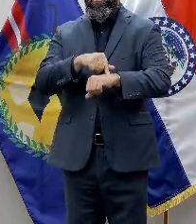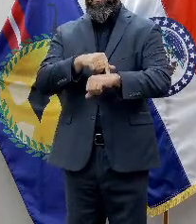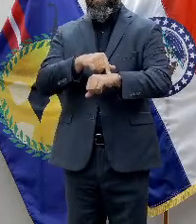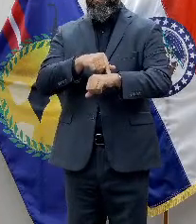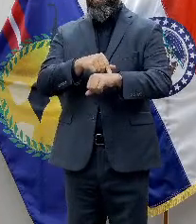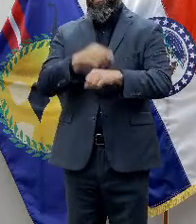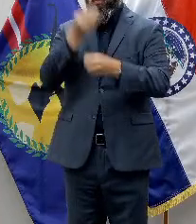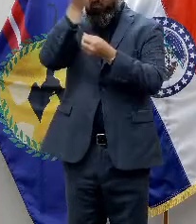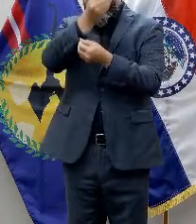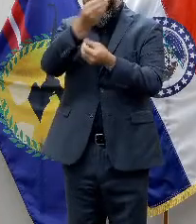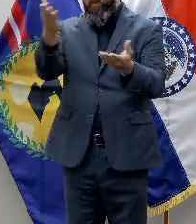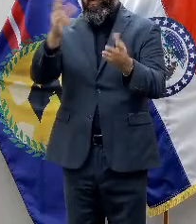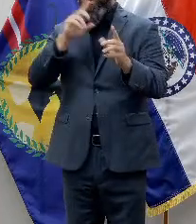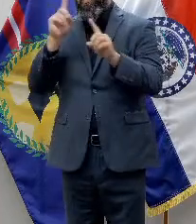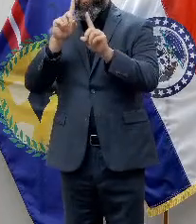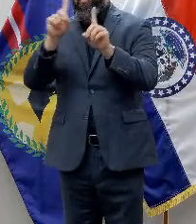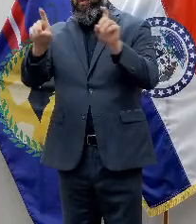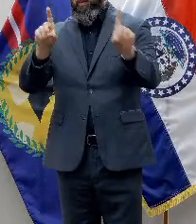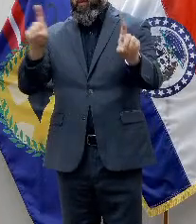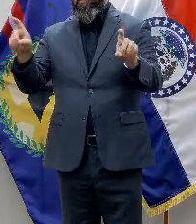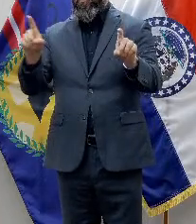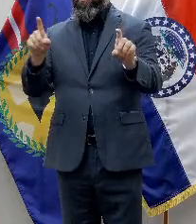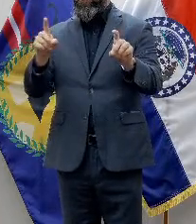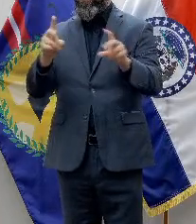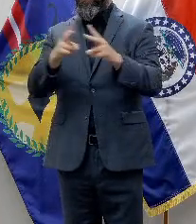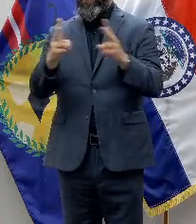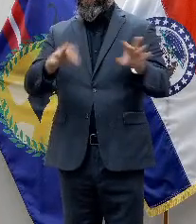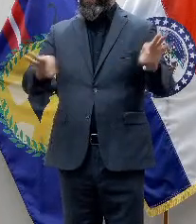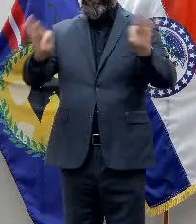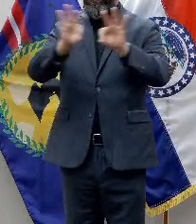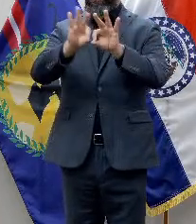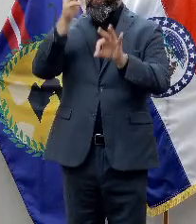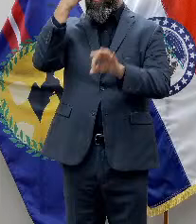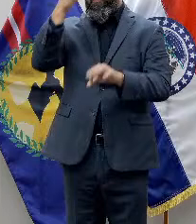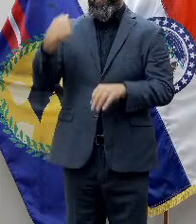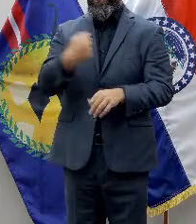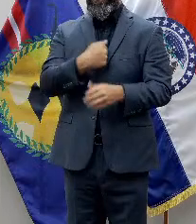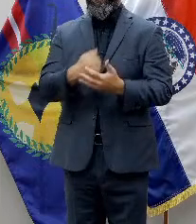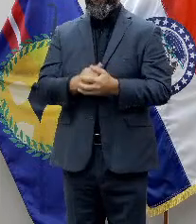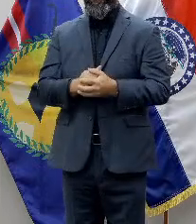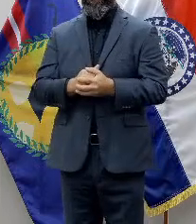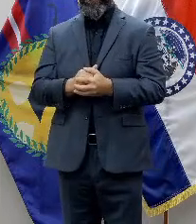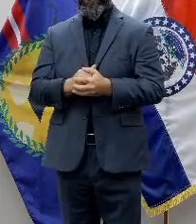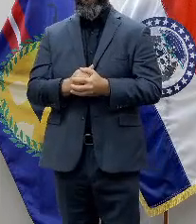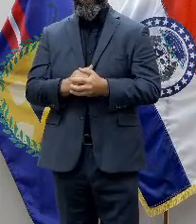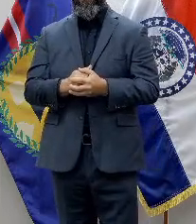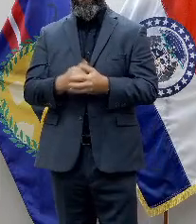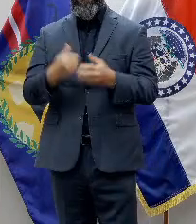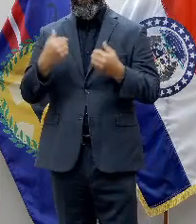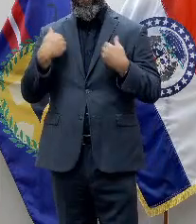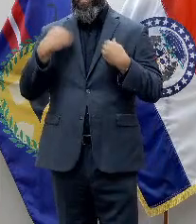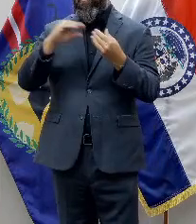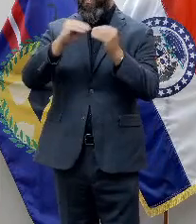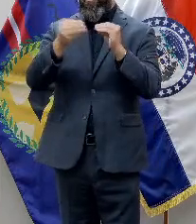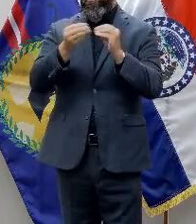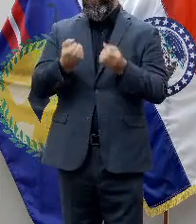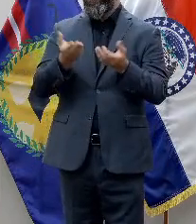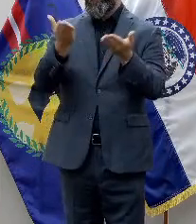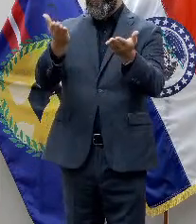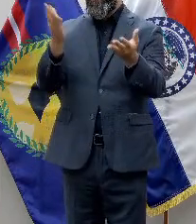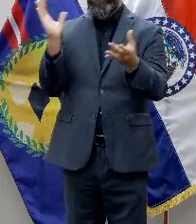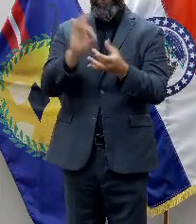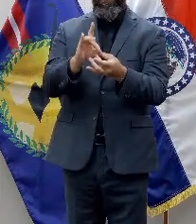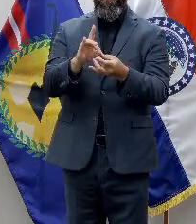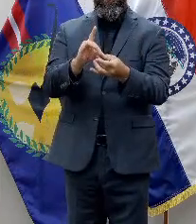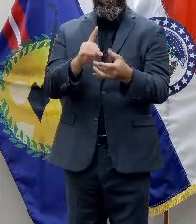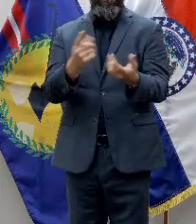getting information and answers to questions out there has been a key figure for us for a while. So we have metrics that we do provide about what it